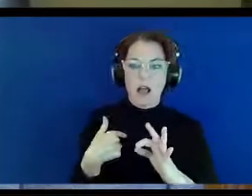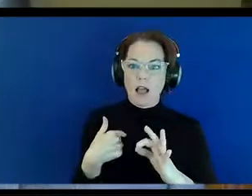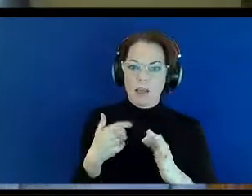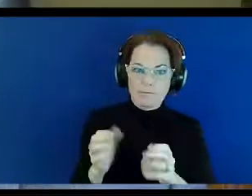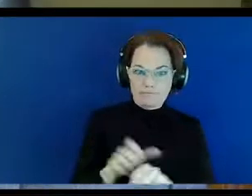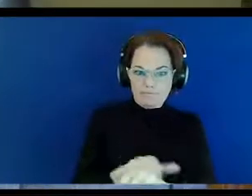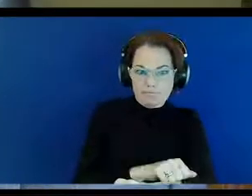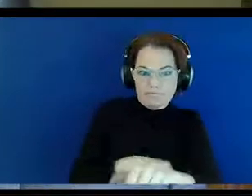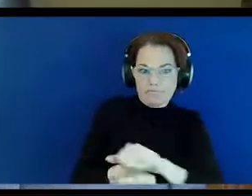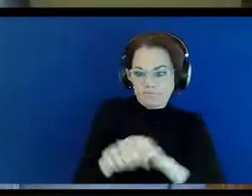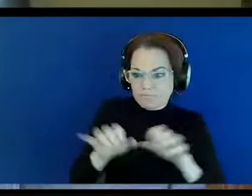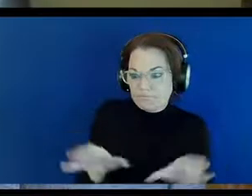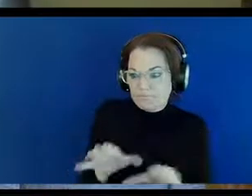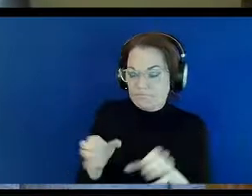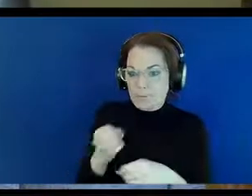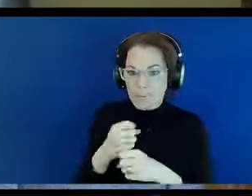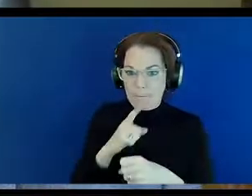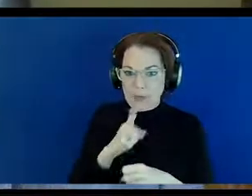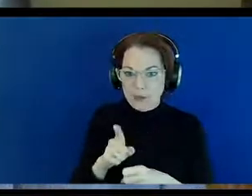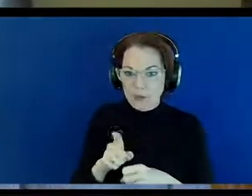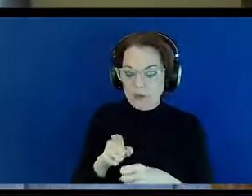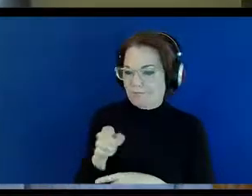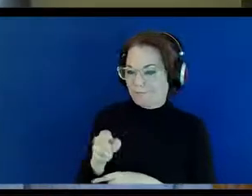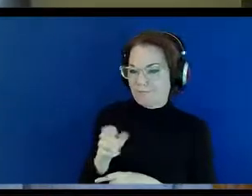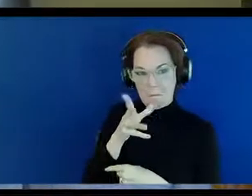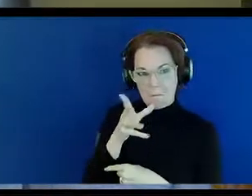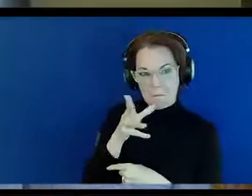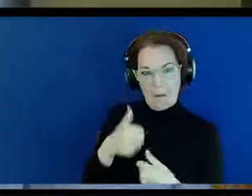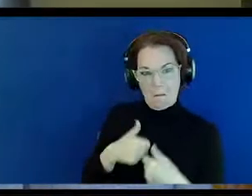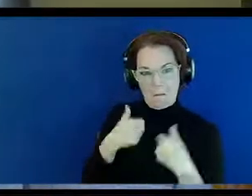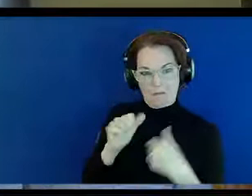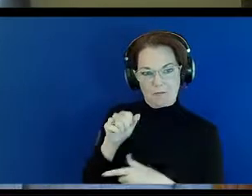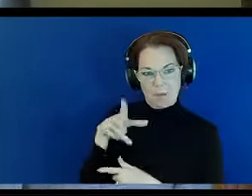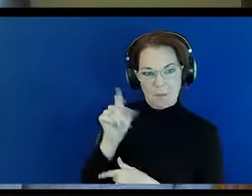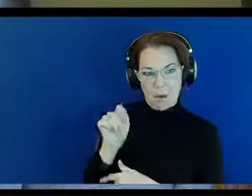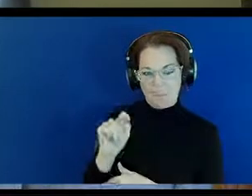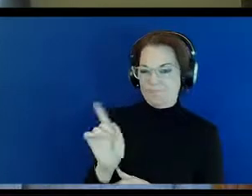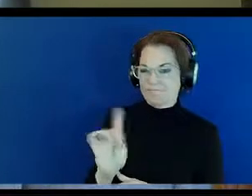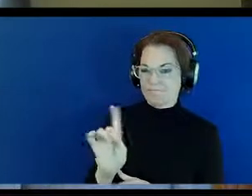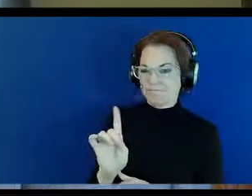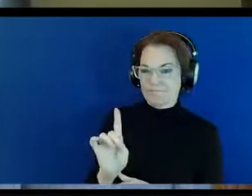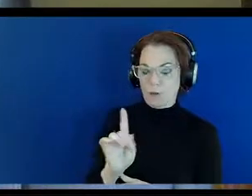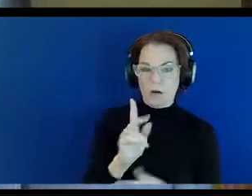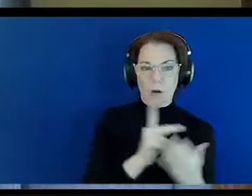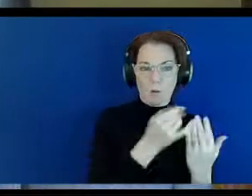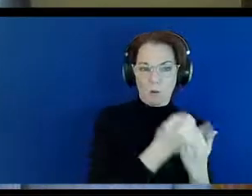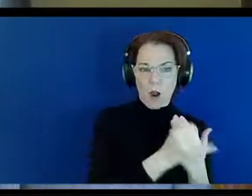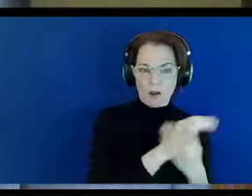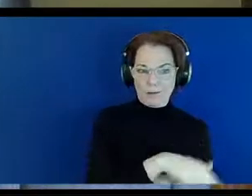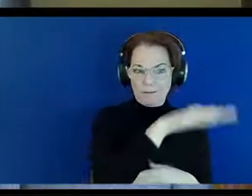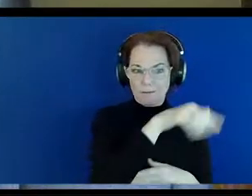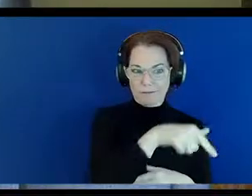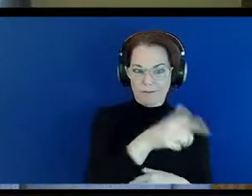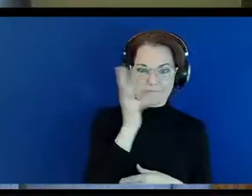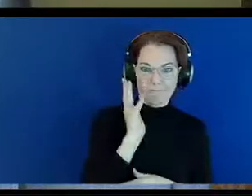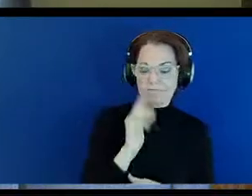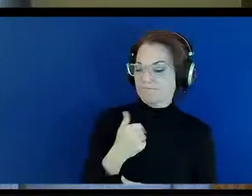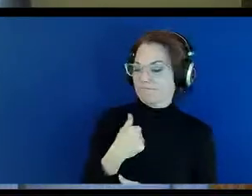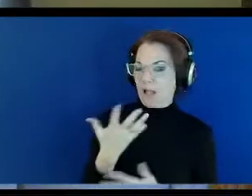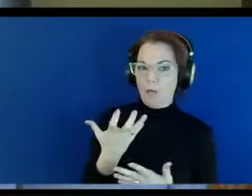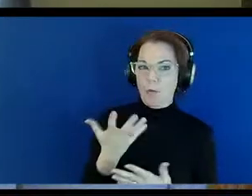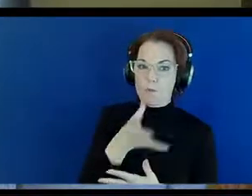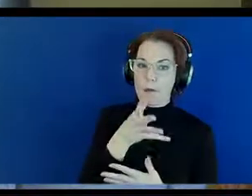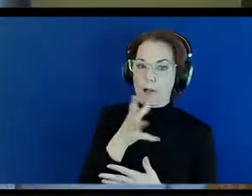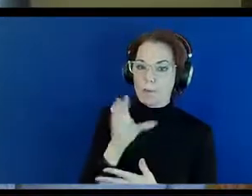of living in apartments or as she did growing up in the projects, that she'd have an opportunity to own her own